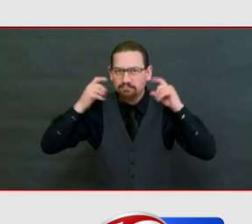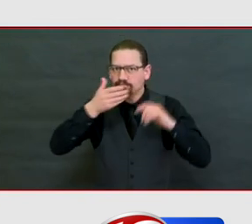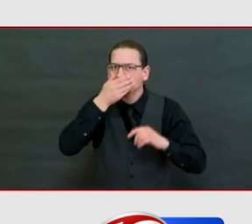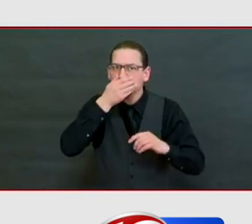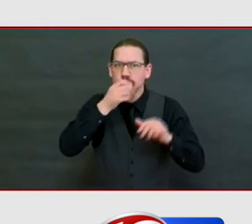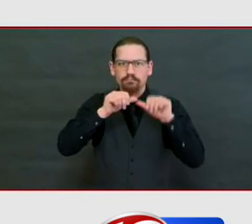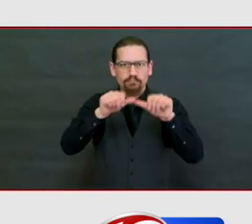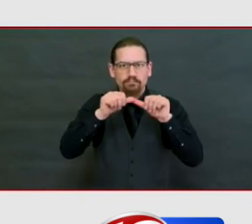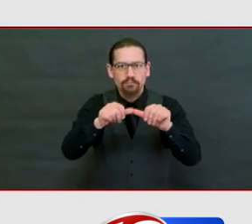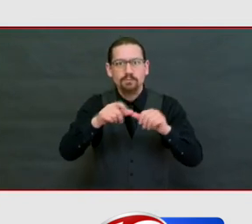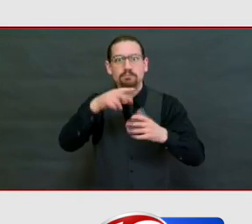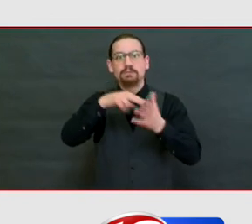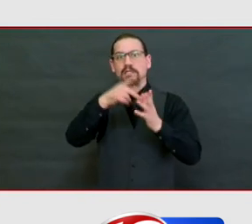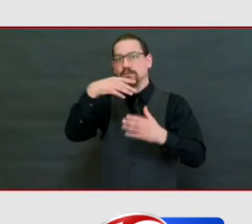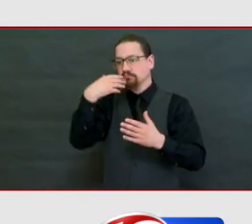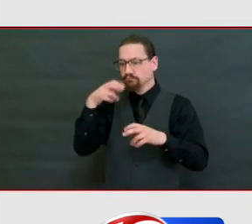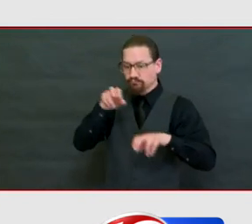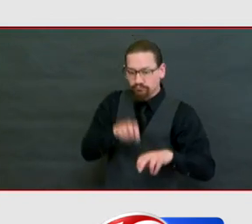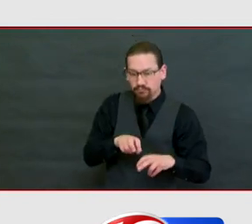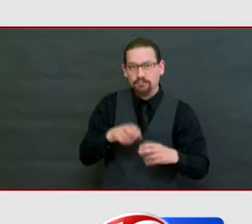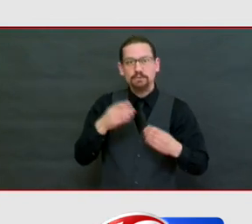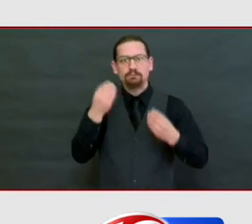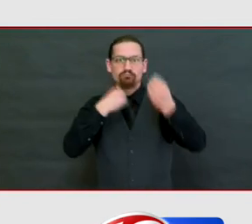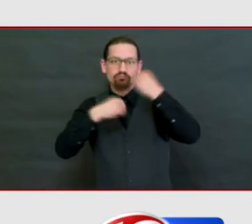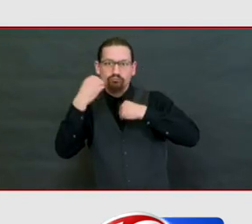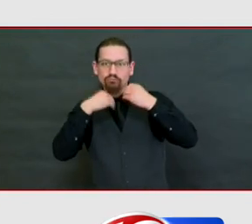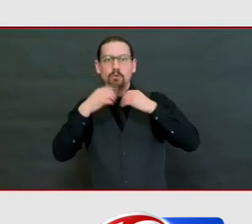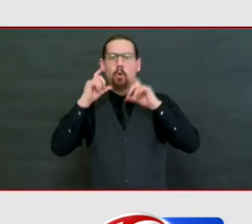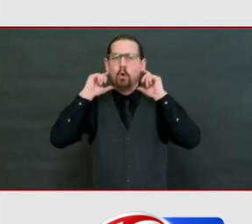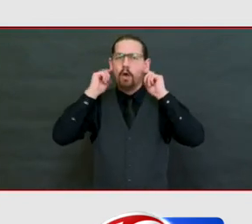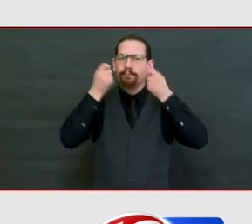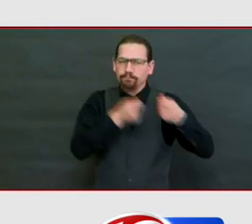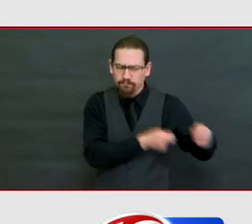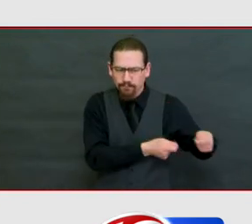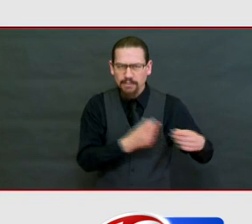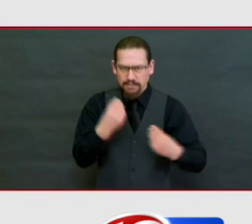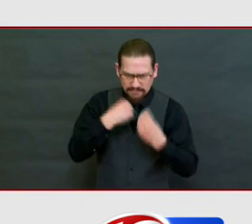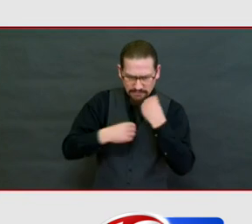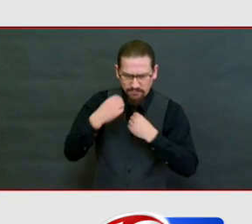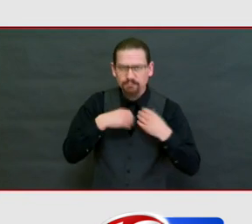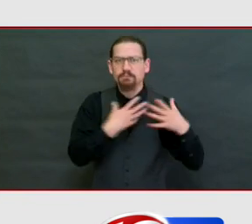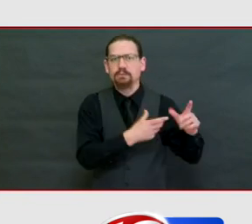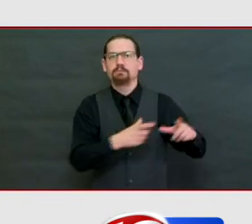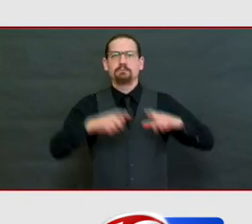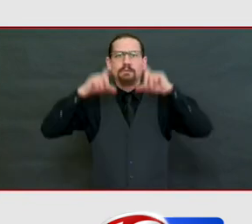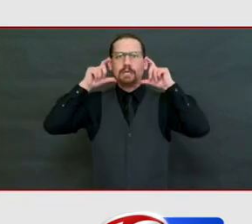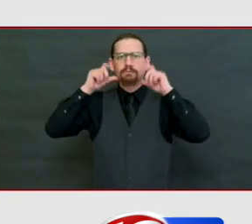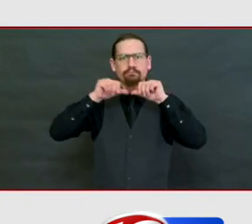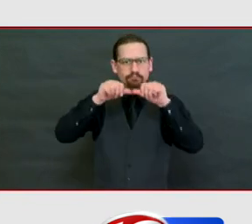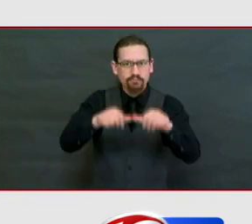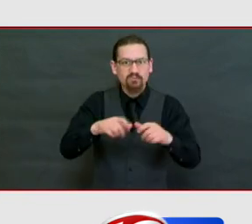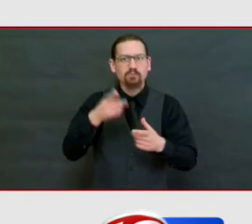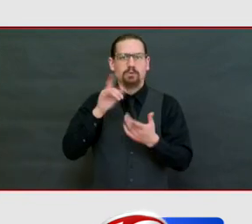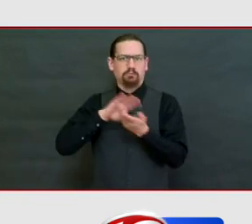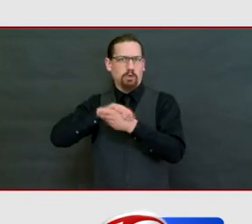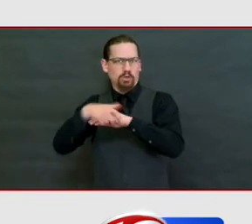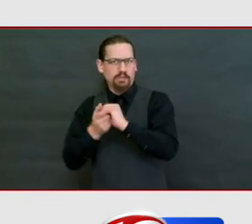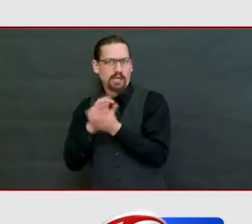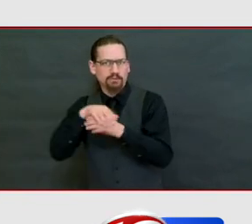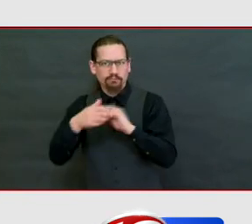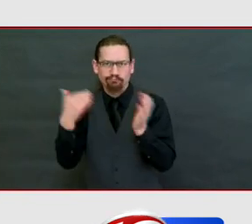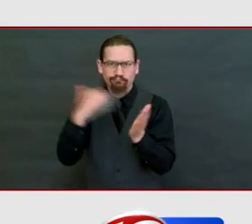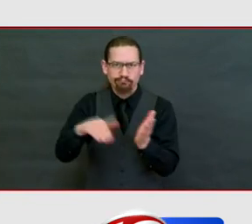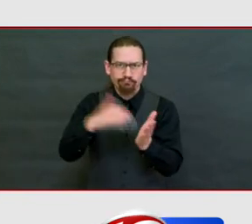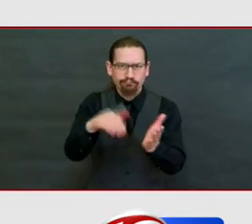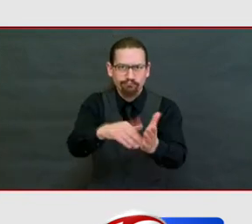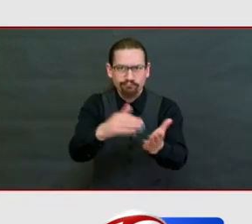available. Office-based businesses can invite more of their workforce back into the office. Social gatherings will get a